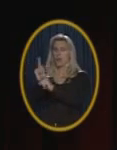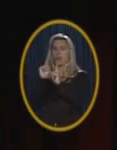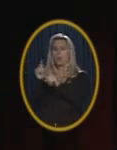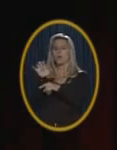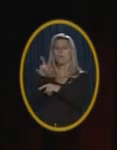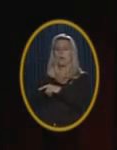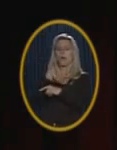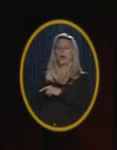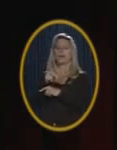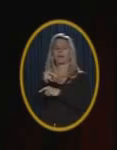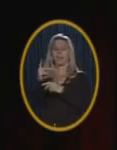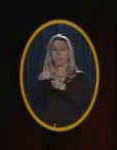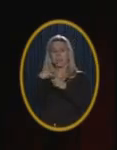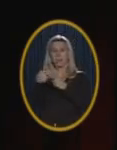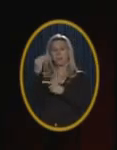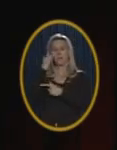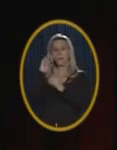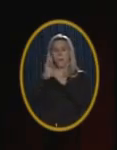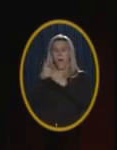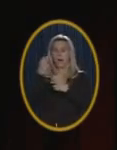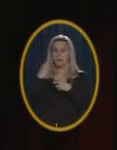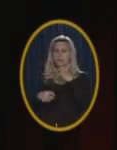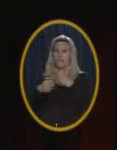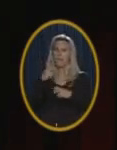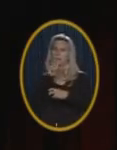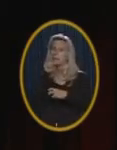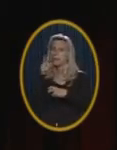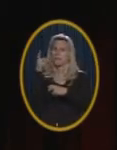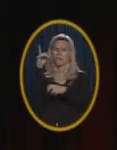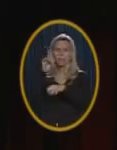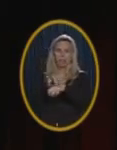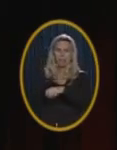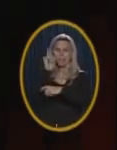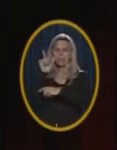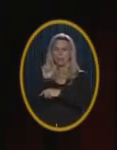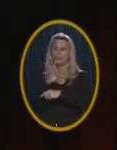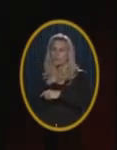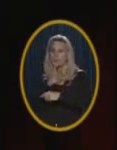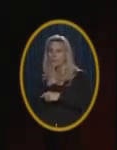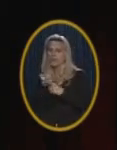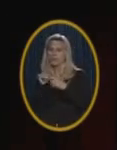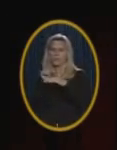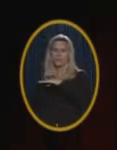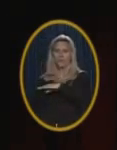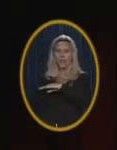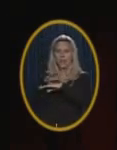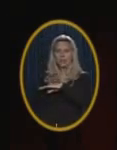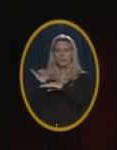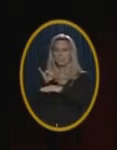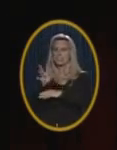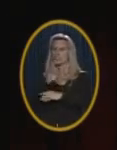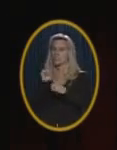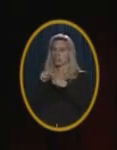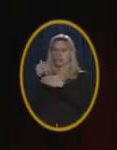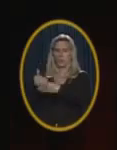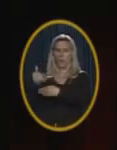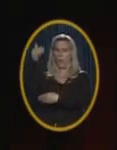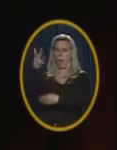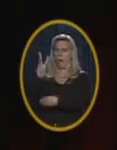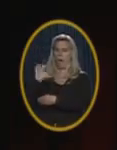find out how difficult it was. Well, you talk to these folks and you give them advice, it's like talking to a wall.